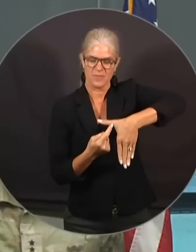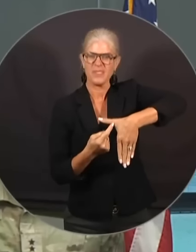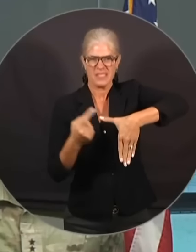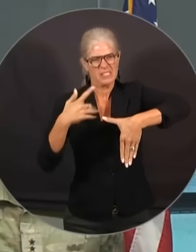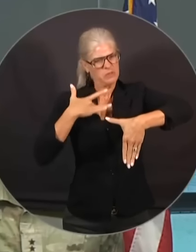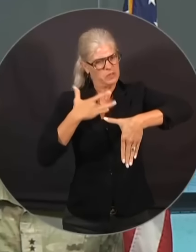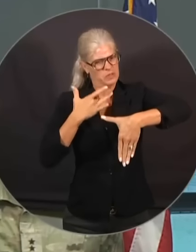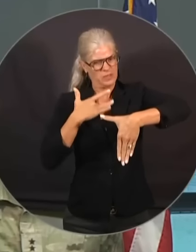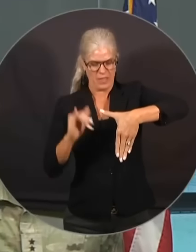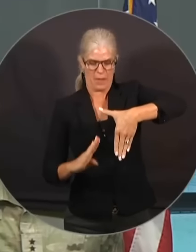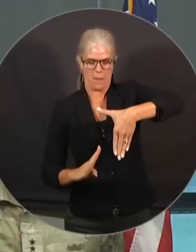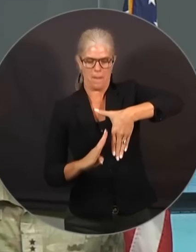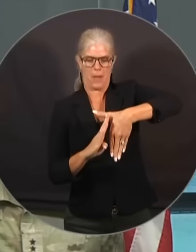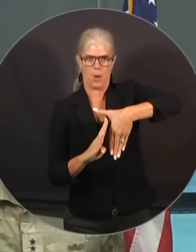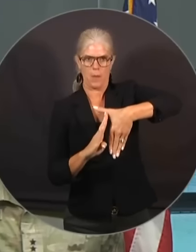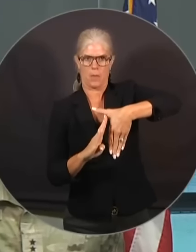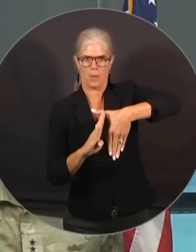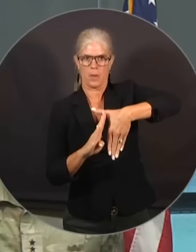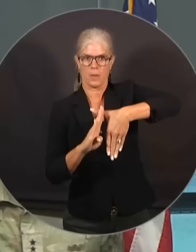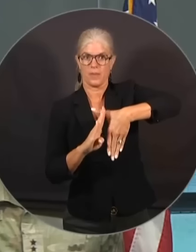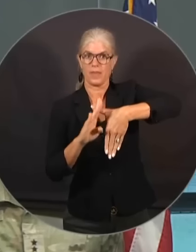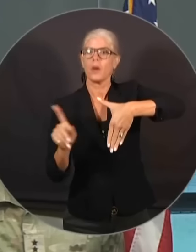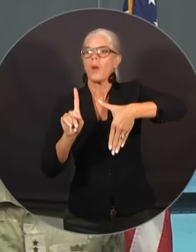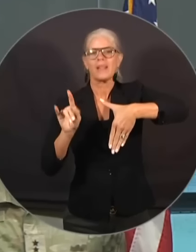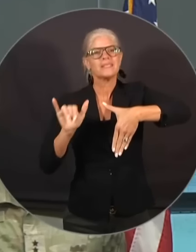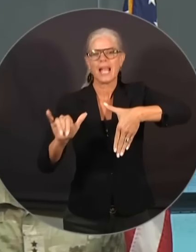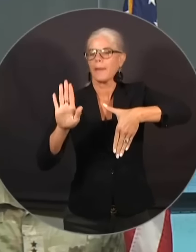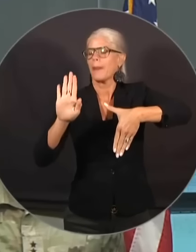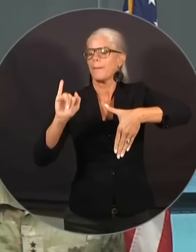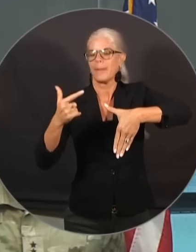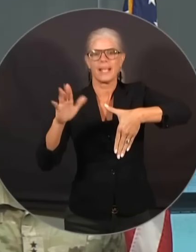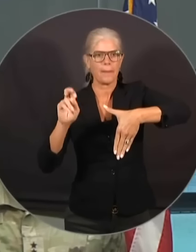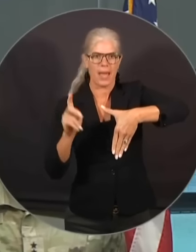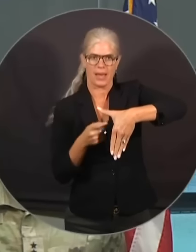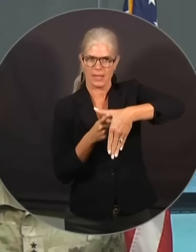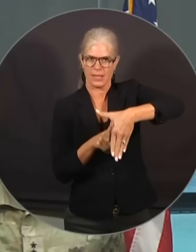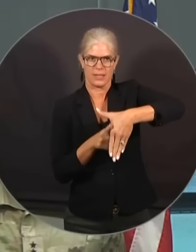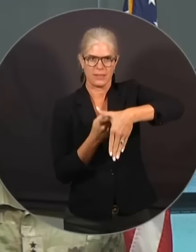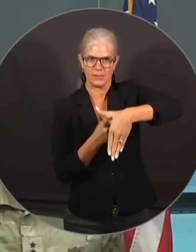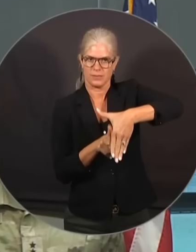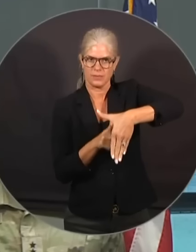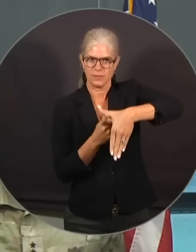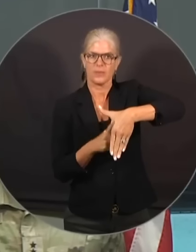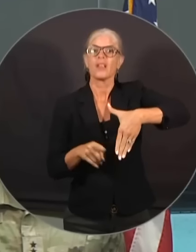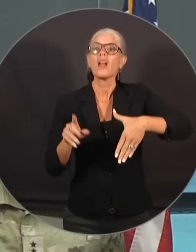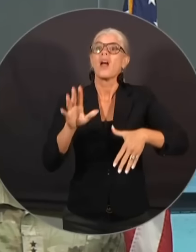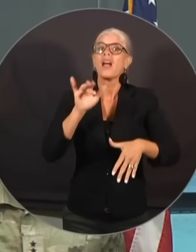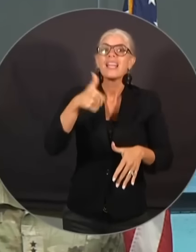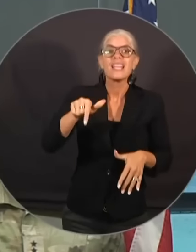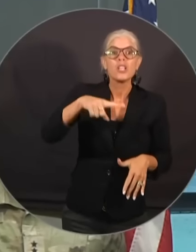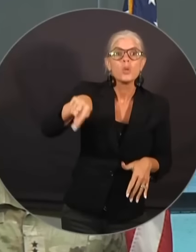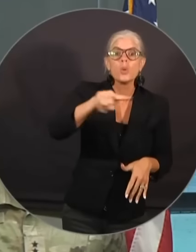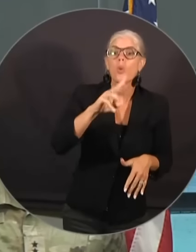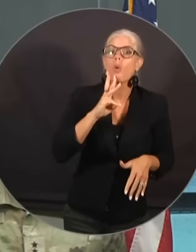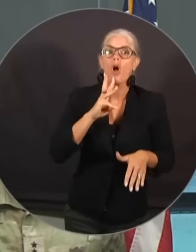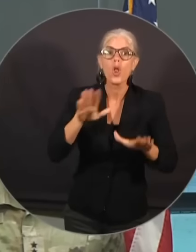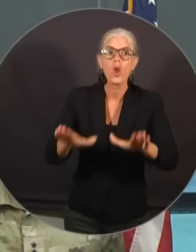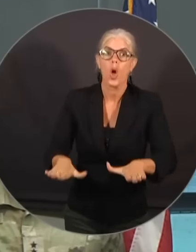there along the Big Bend coast and in areas that are low-lying that are susceptible to potentially major storm